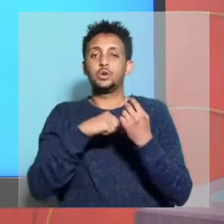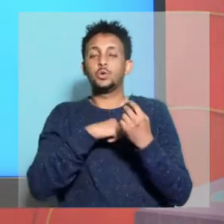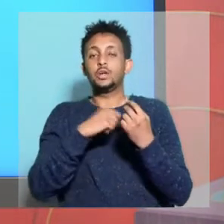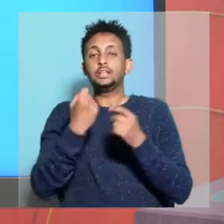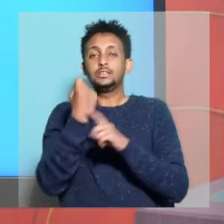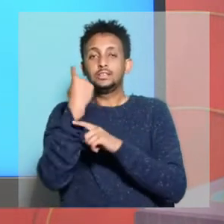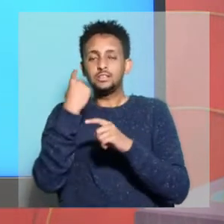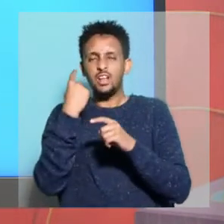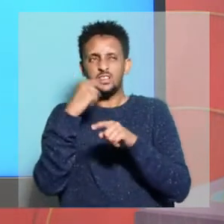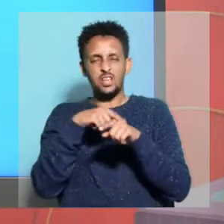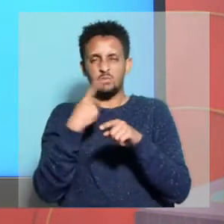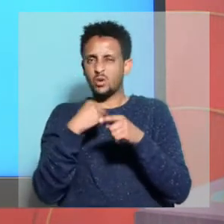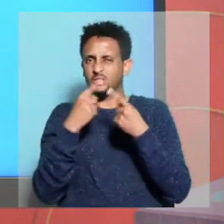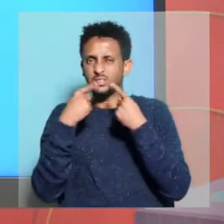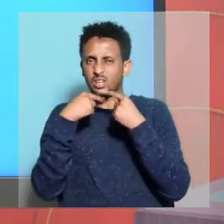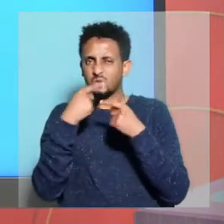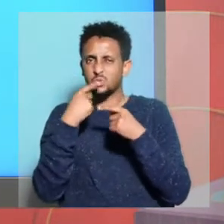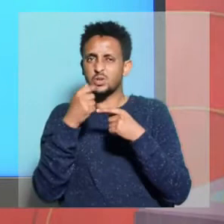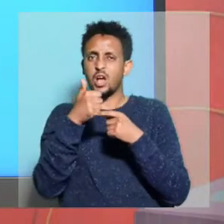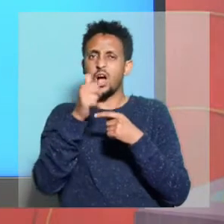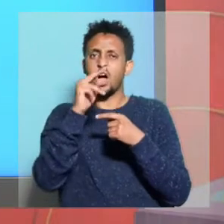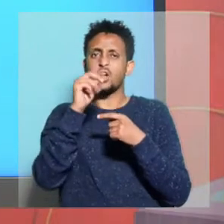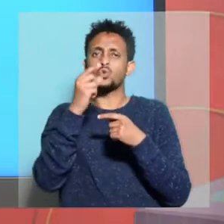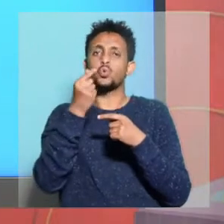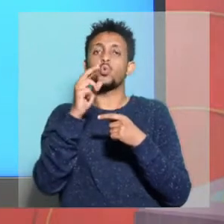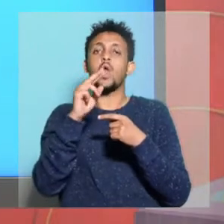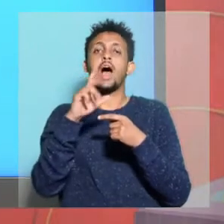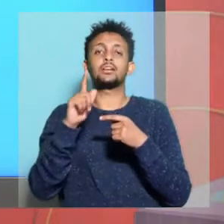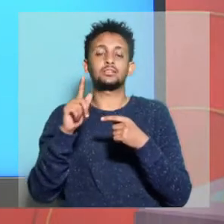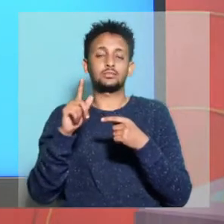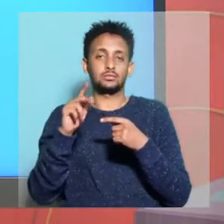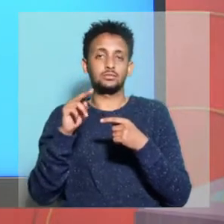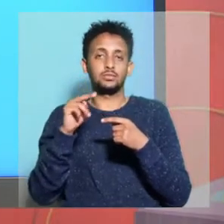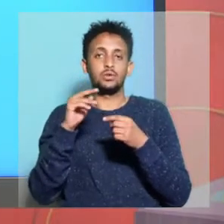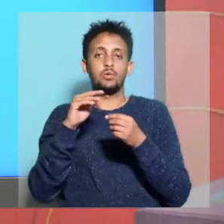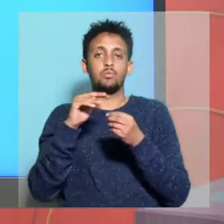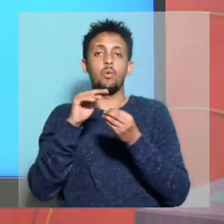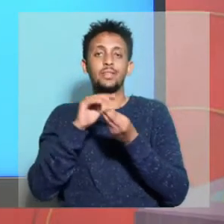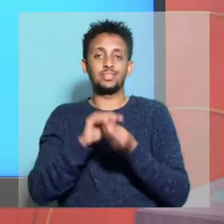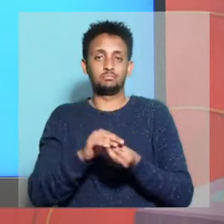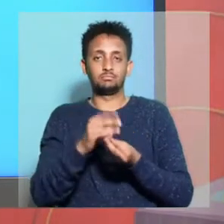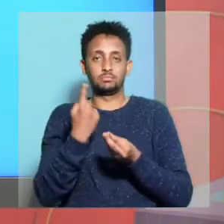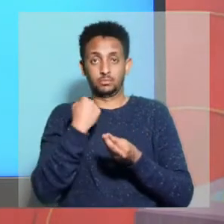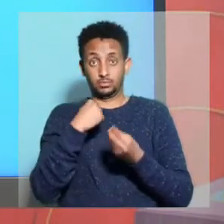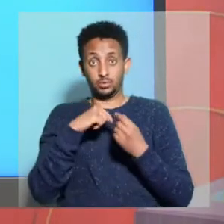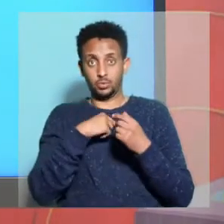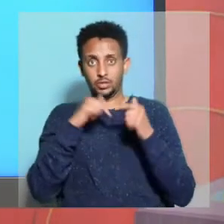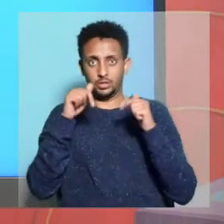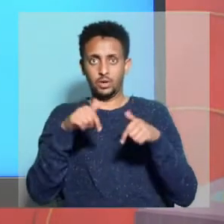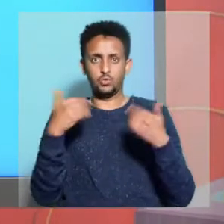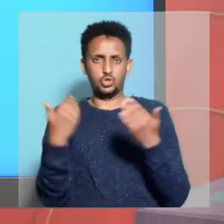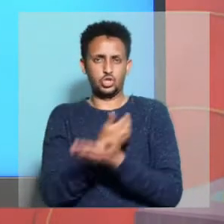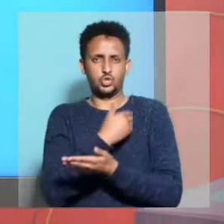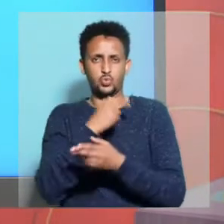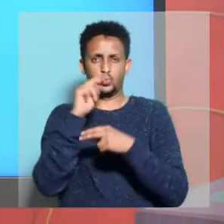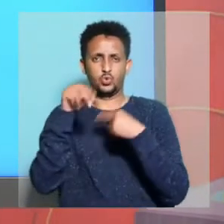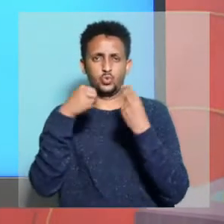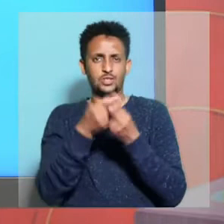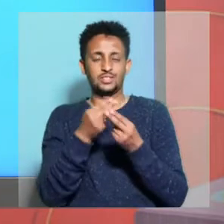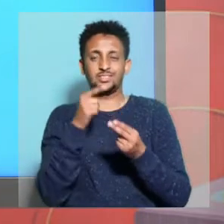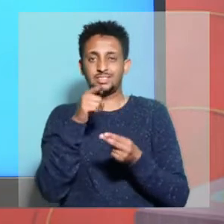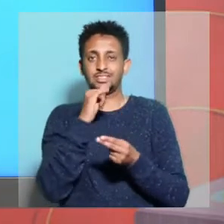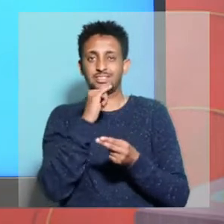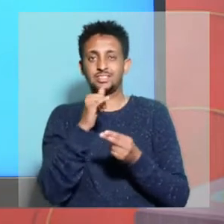about rotational or angular momentum. And today we'll try to see about a new unit, and that